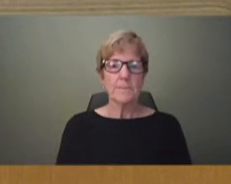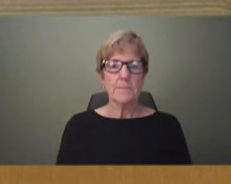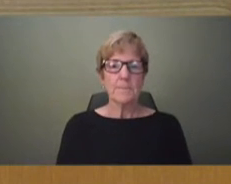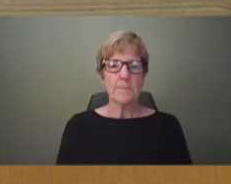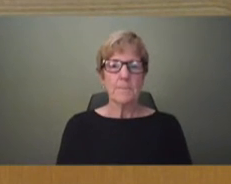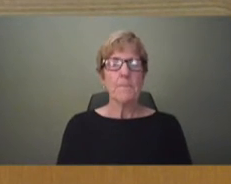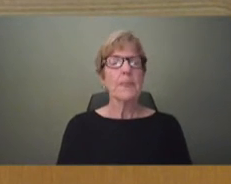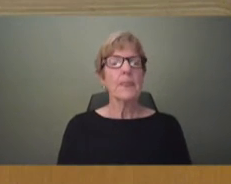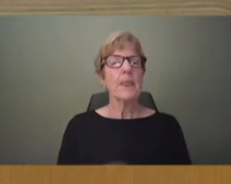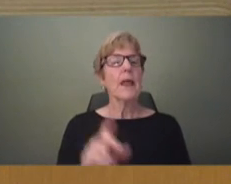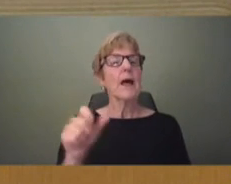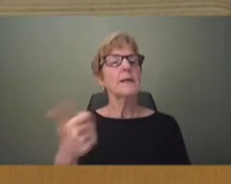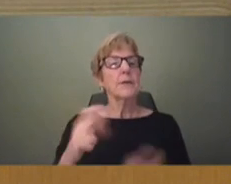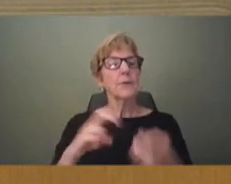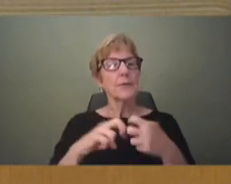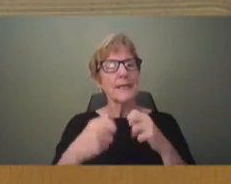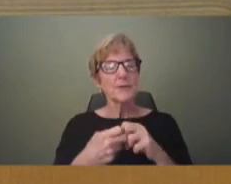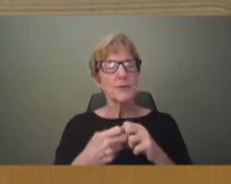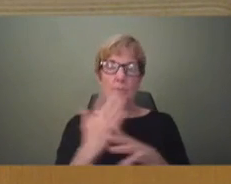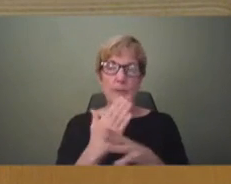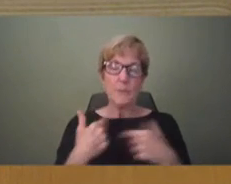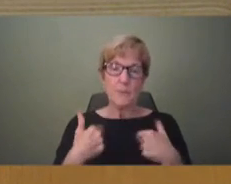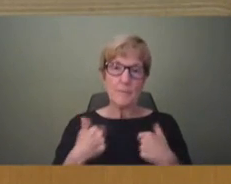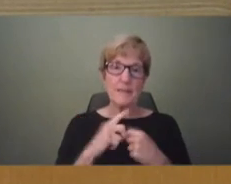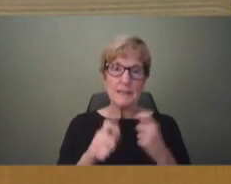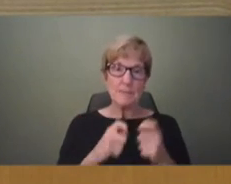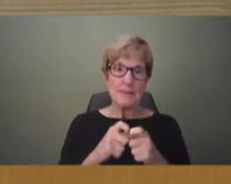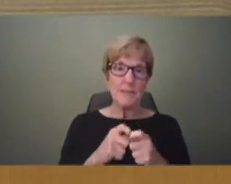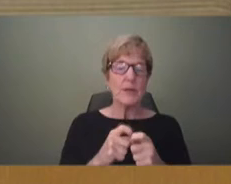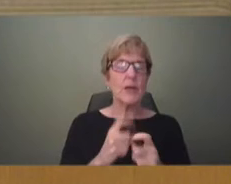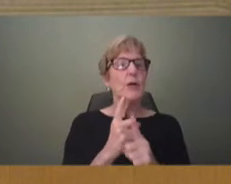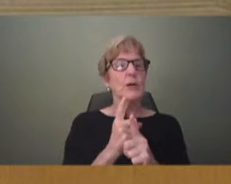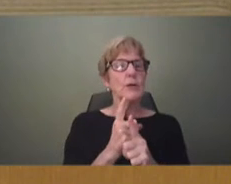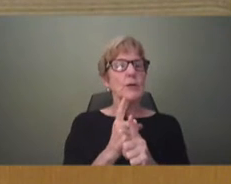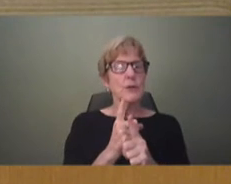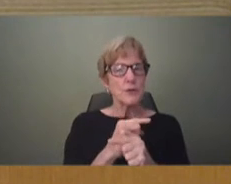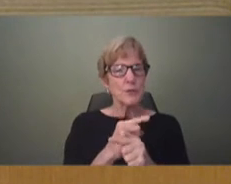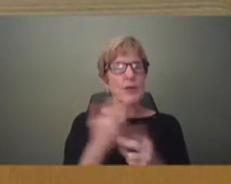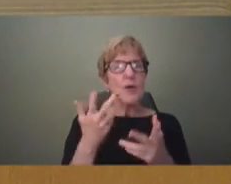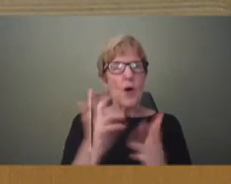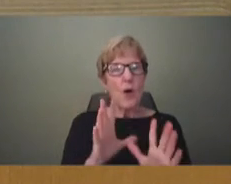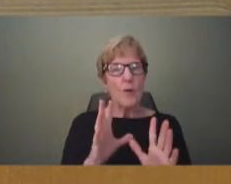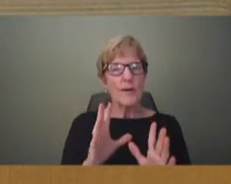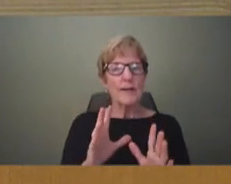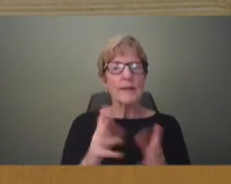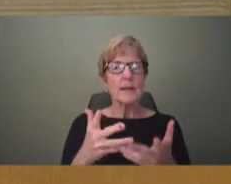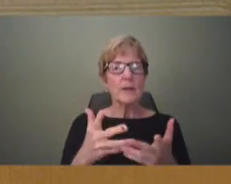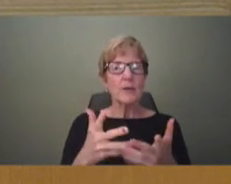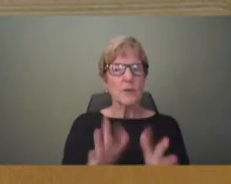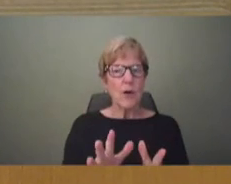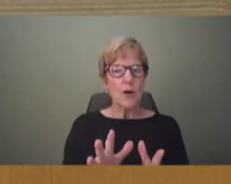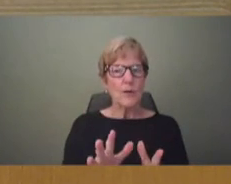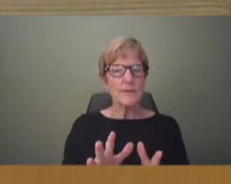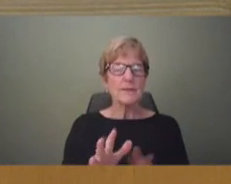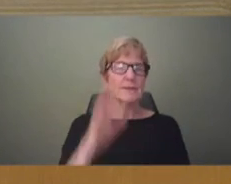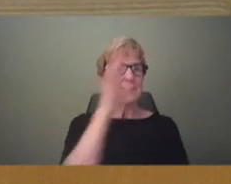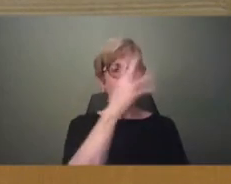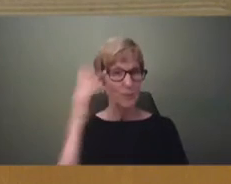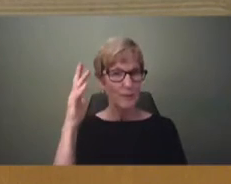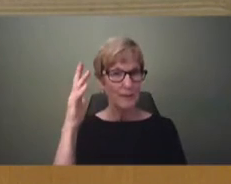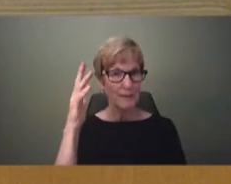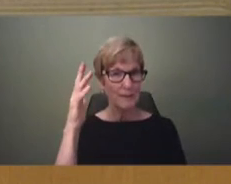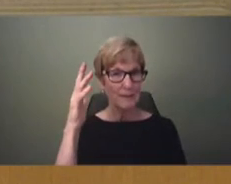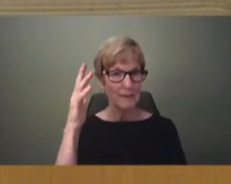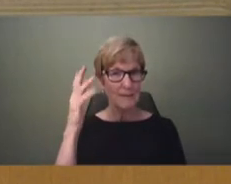issue that's bothering me specifically are Street already suffered some devastating loss of vegetation in the tree canopy